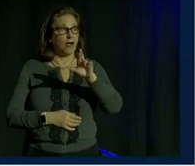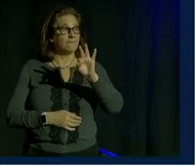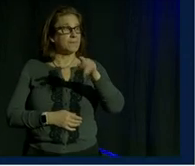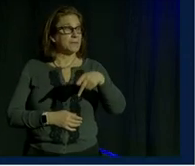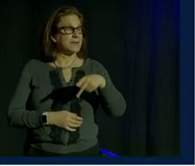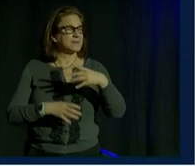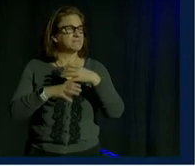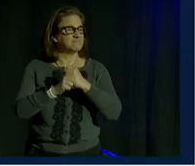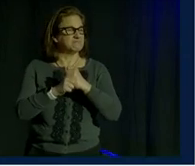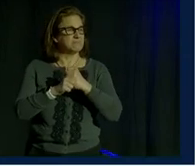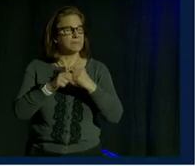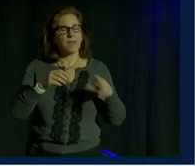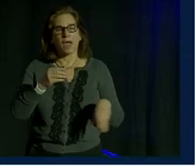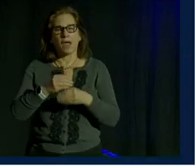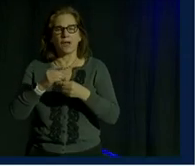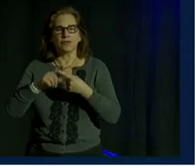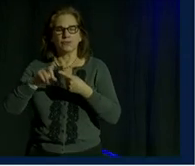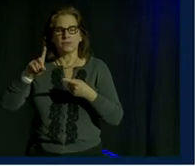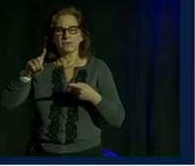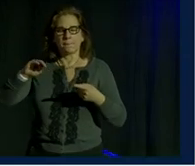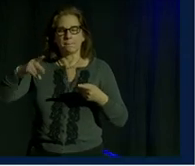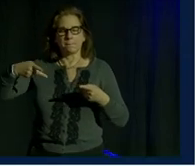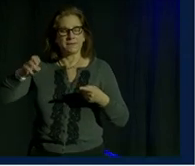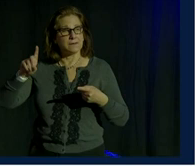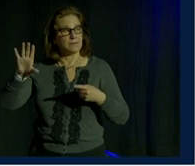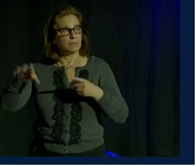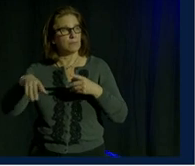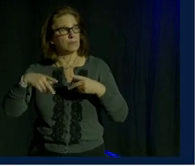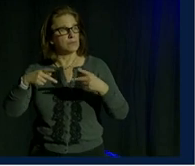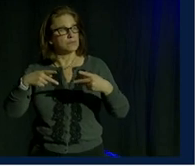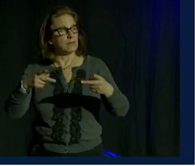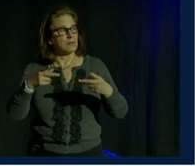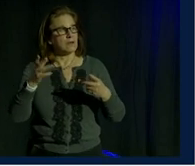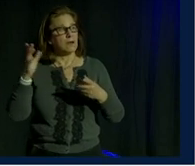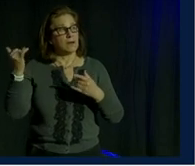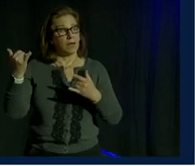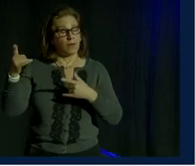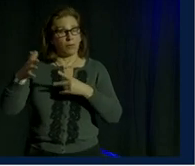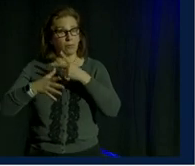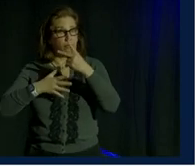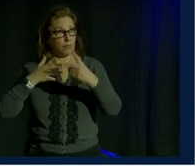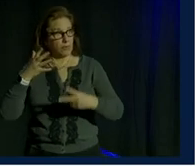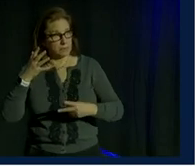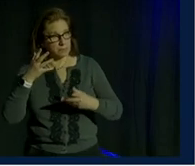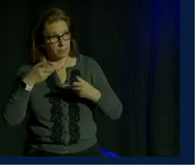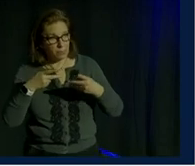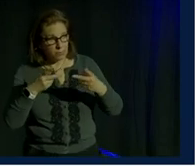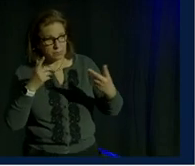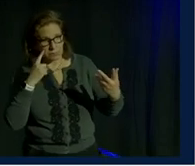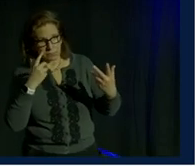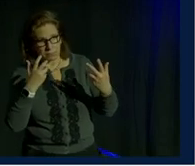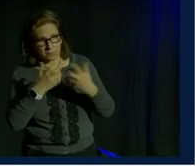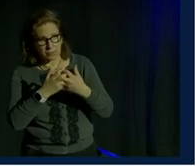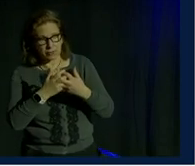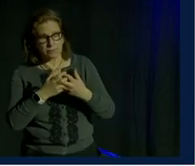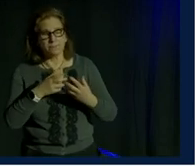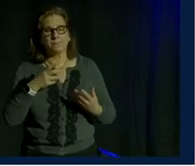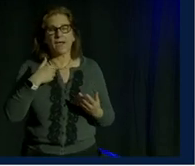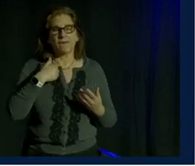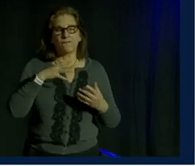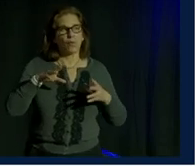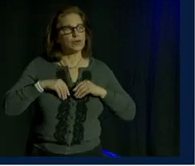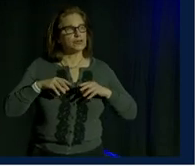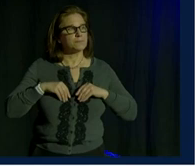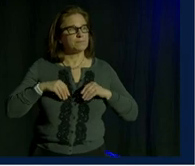for proposals. DemPed now prioritizes proposals that maximize by percent of ownership and control entities that